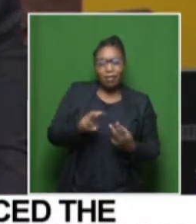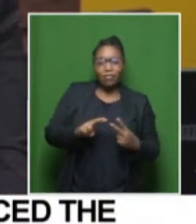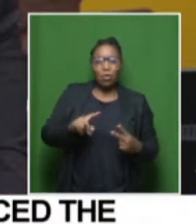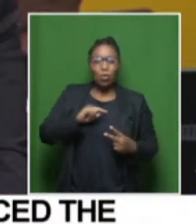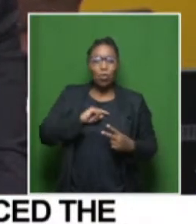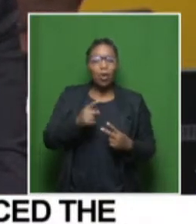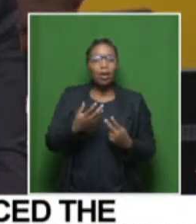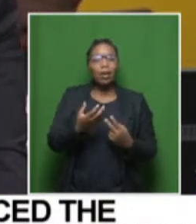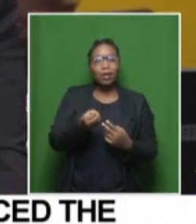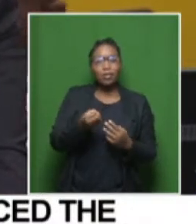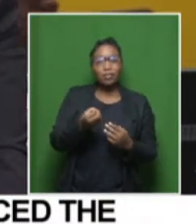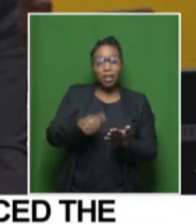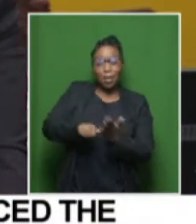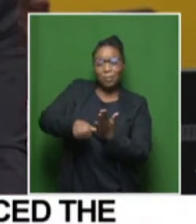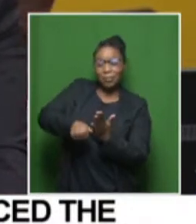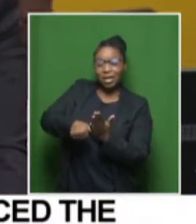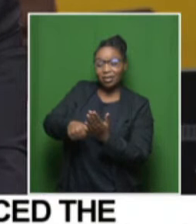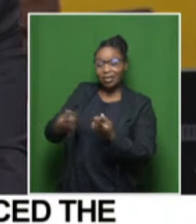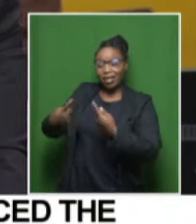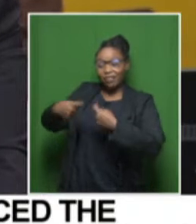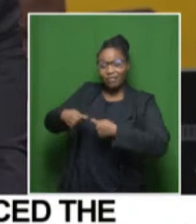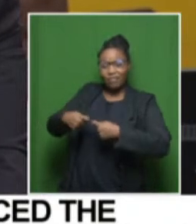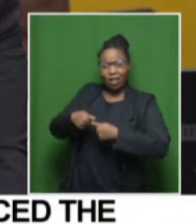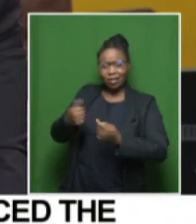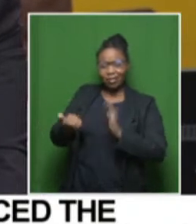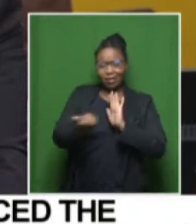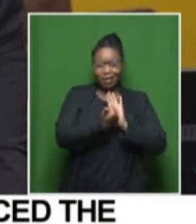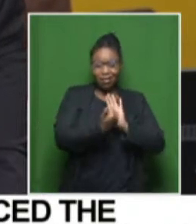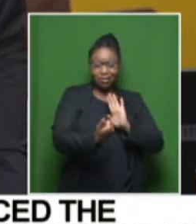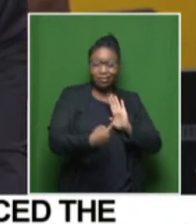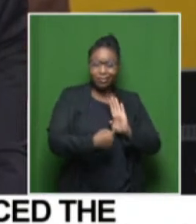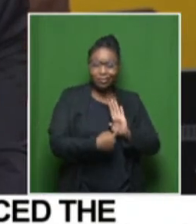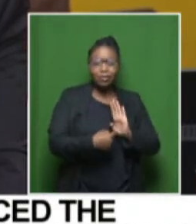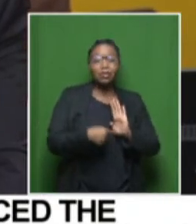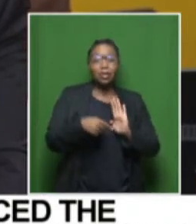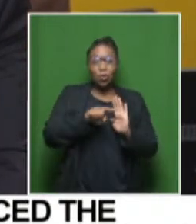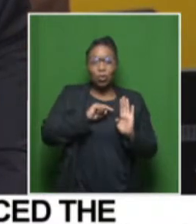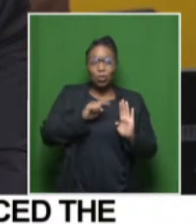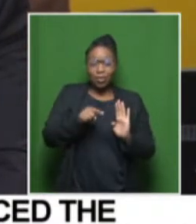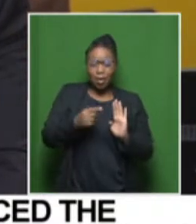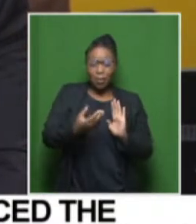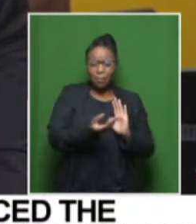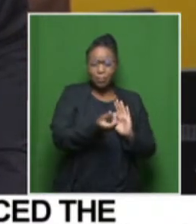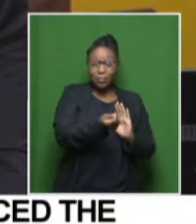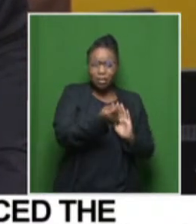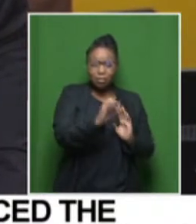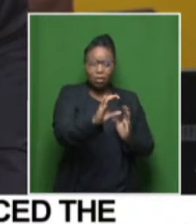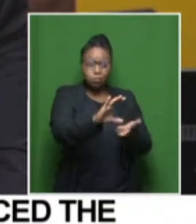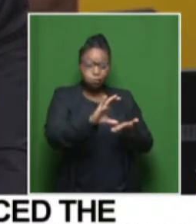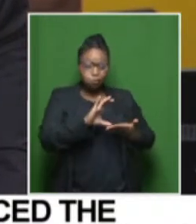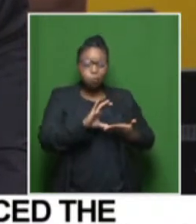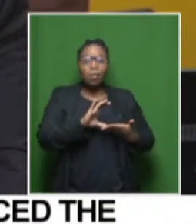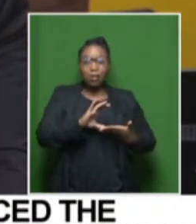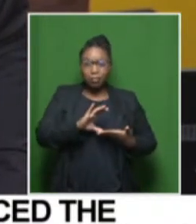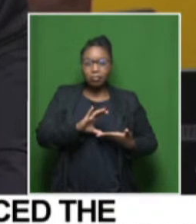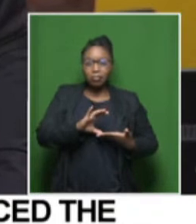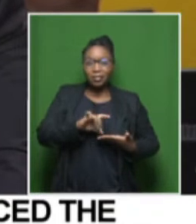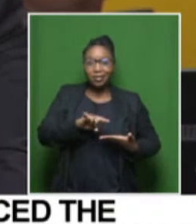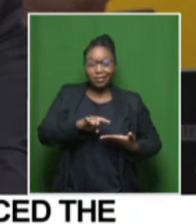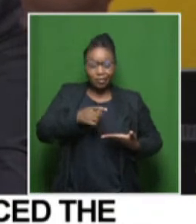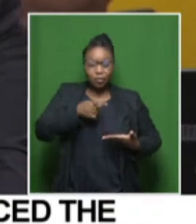the Pension Funds Act, which sets out criteria through which these funds may make investment.